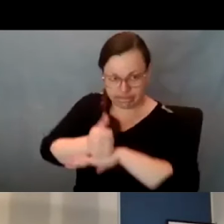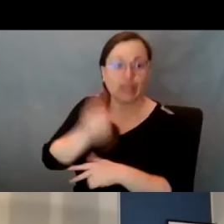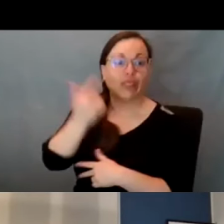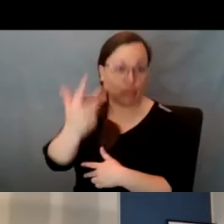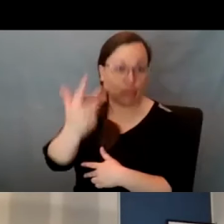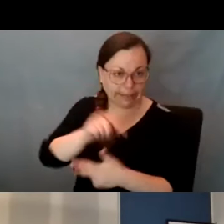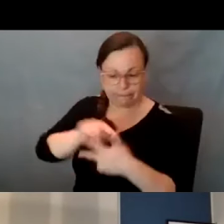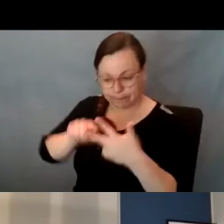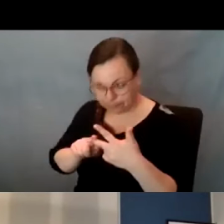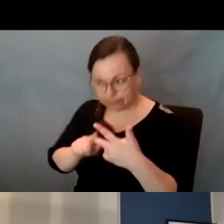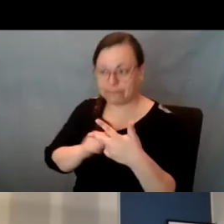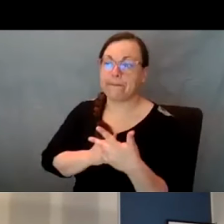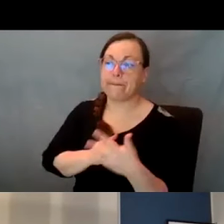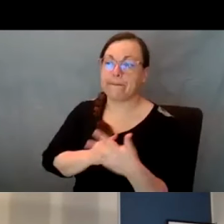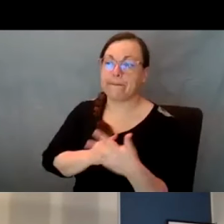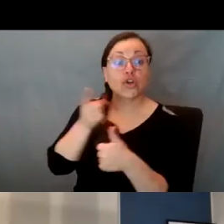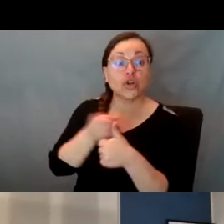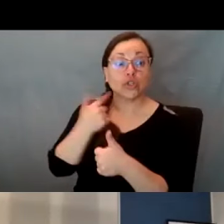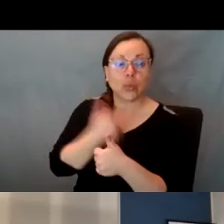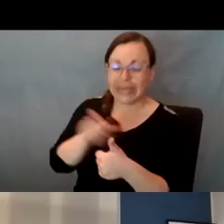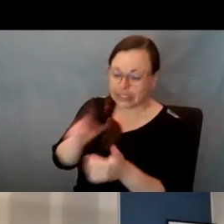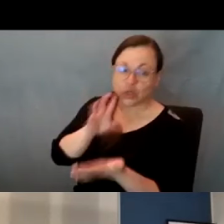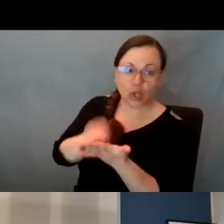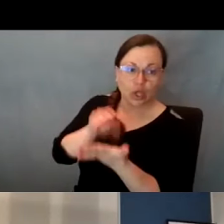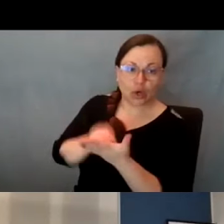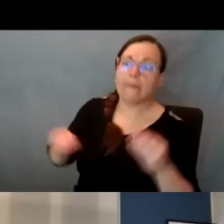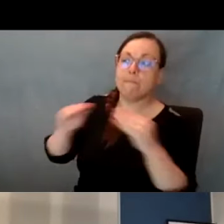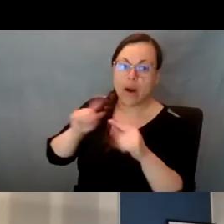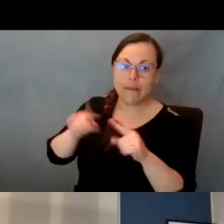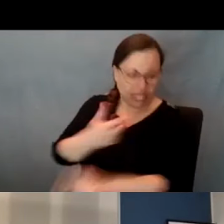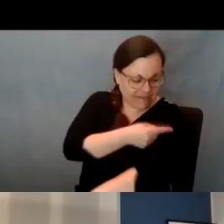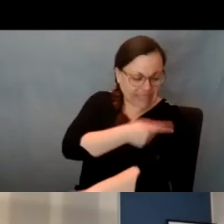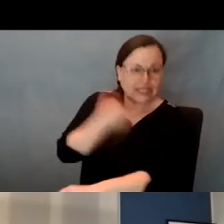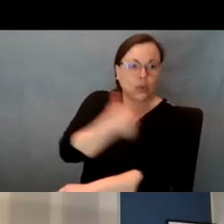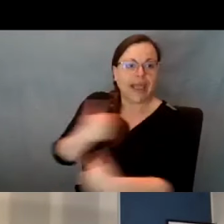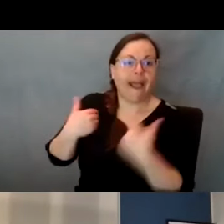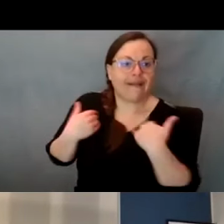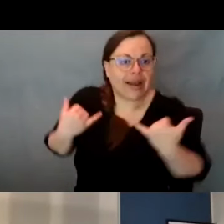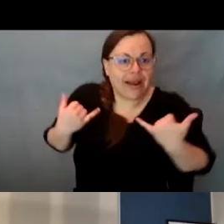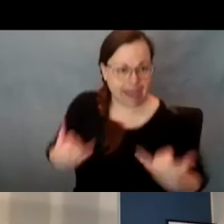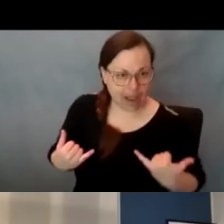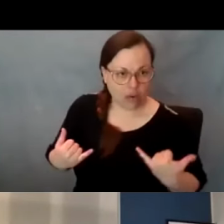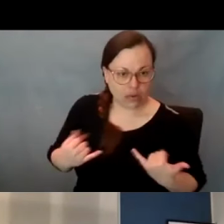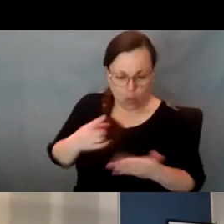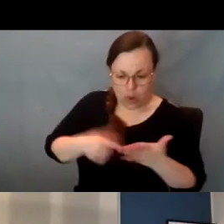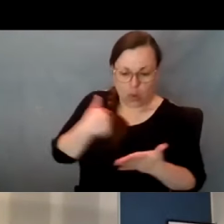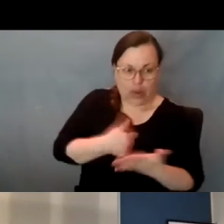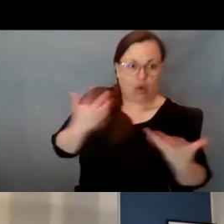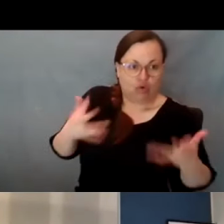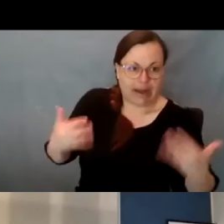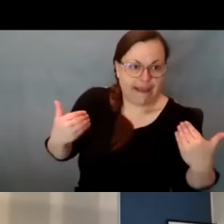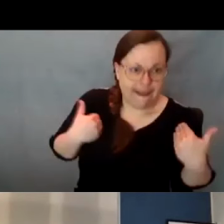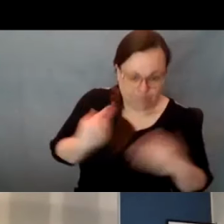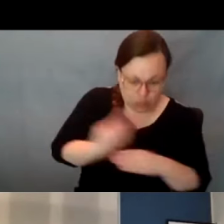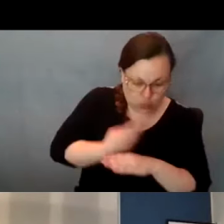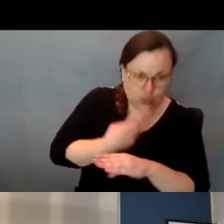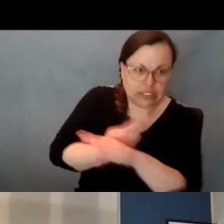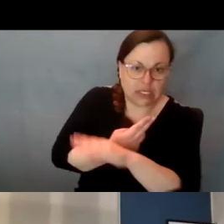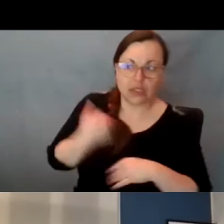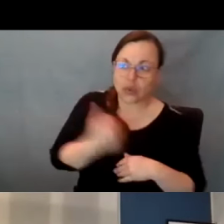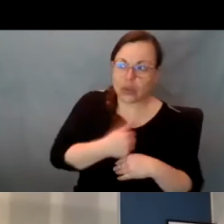The first one is that we need to learn more about the vaccines we have now, the ones that have been deployed. So we need to do a little more